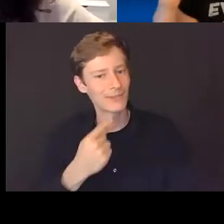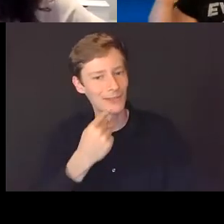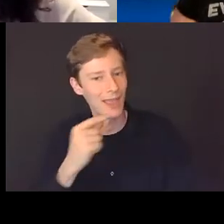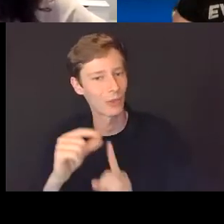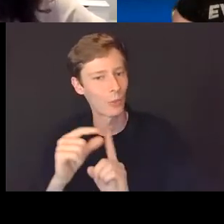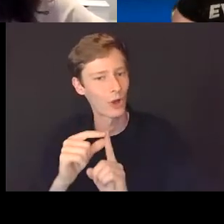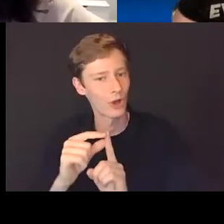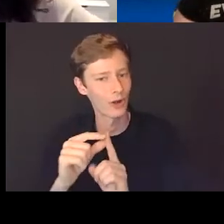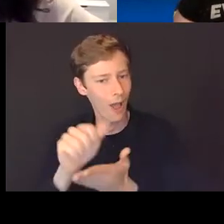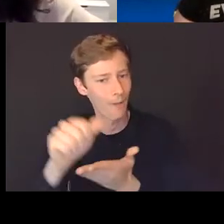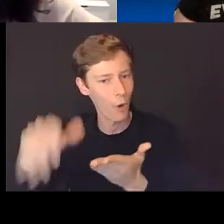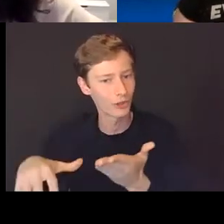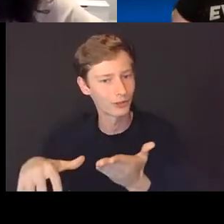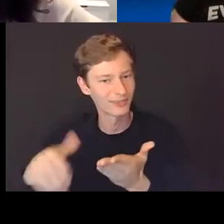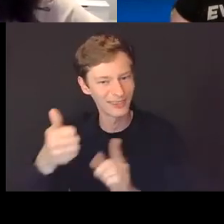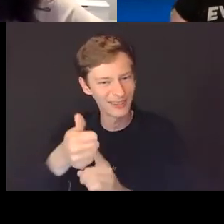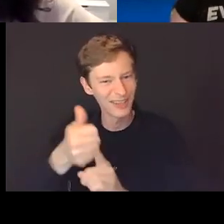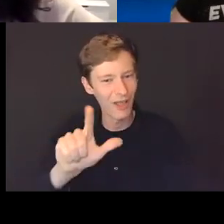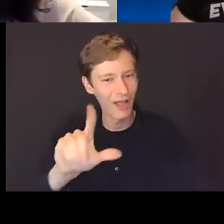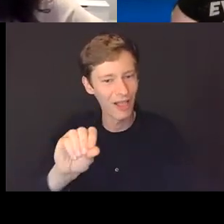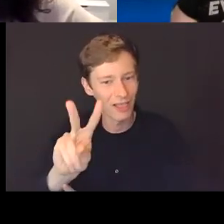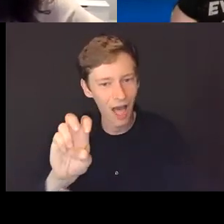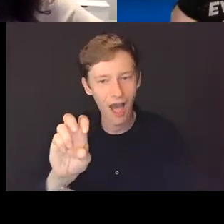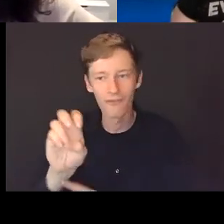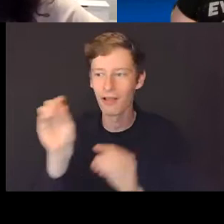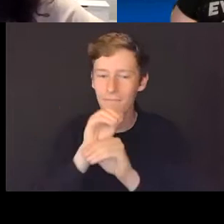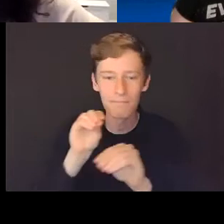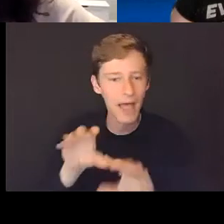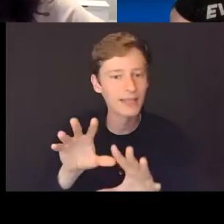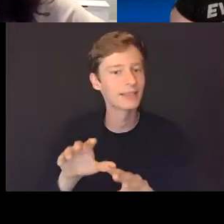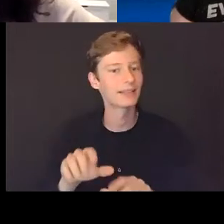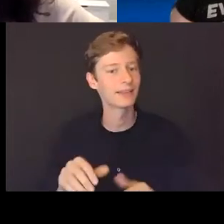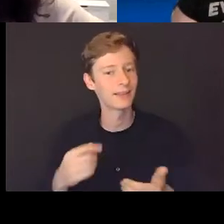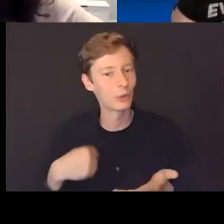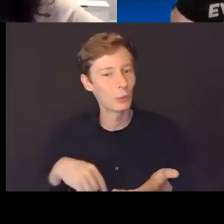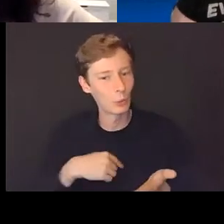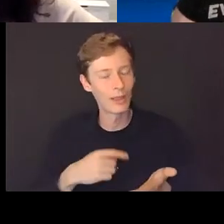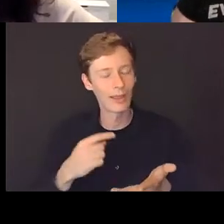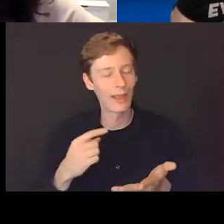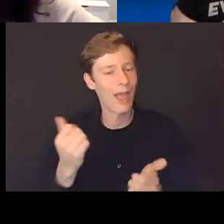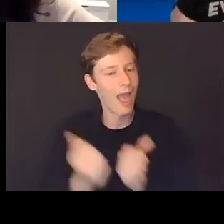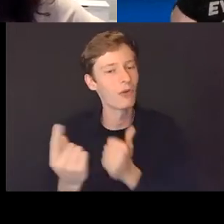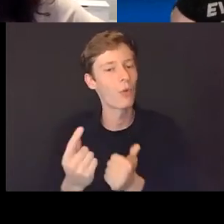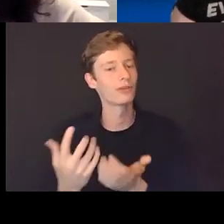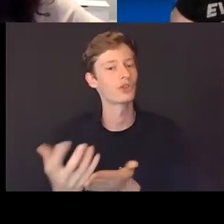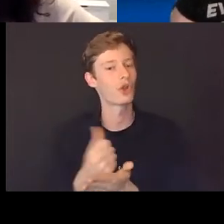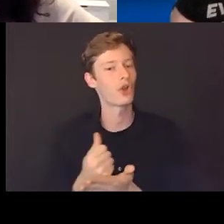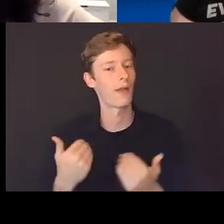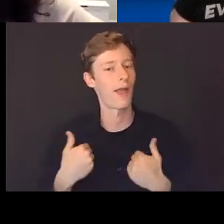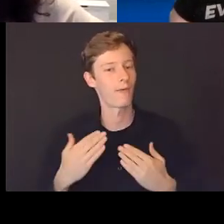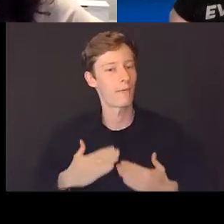I said before, is love. It's a blessing. It's a miracle. And everyone deserves to have the autonomy and